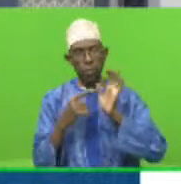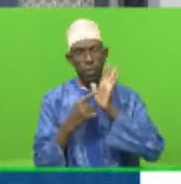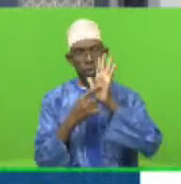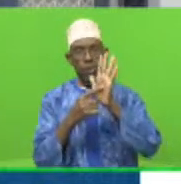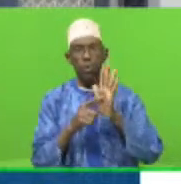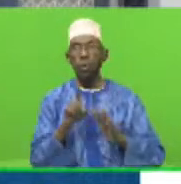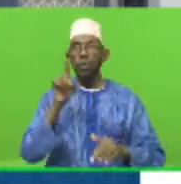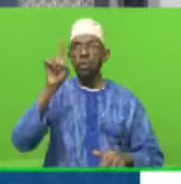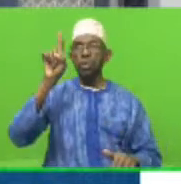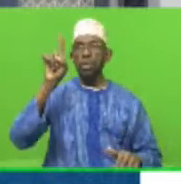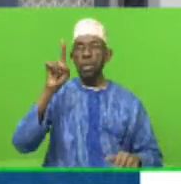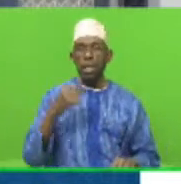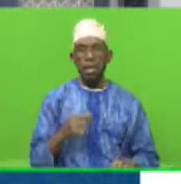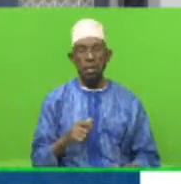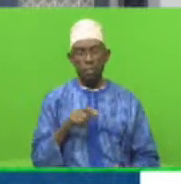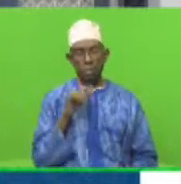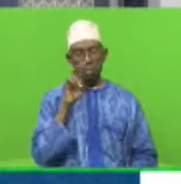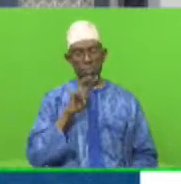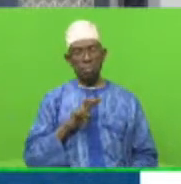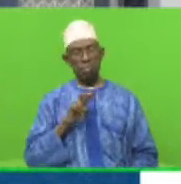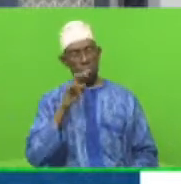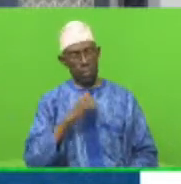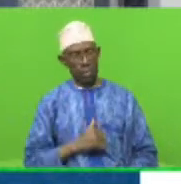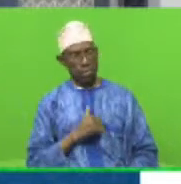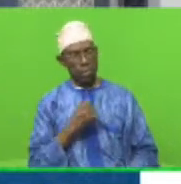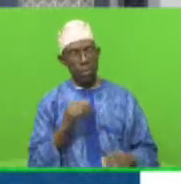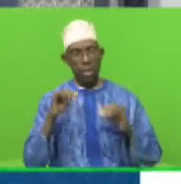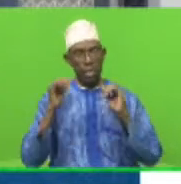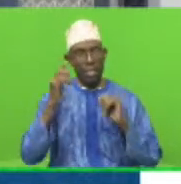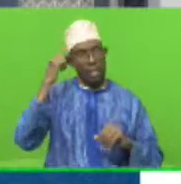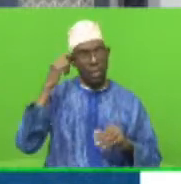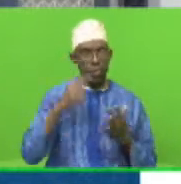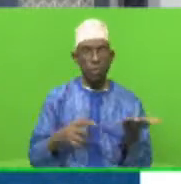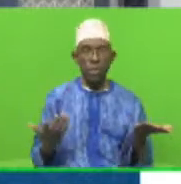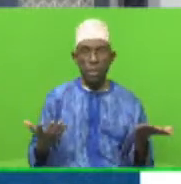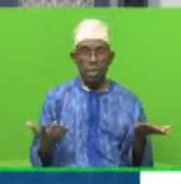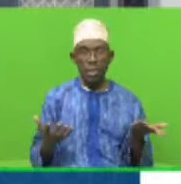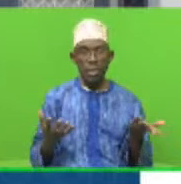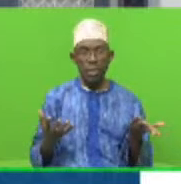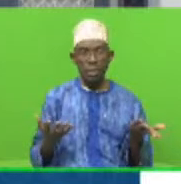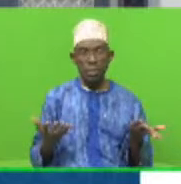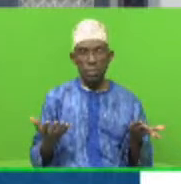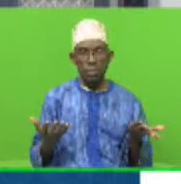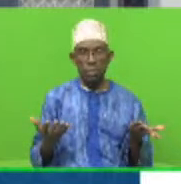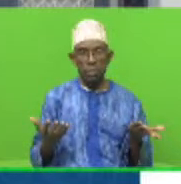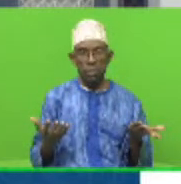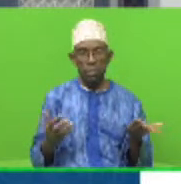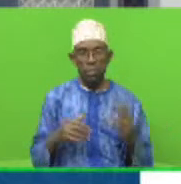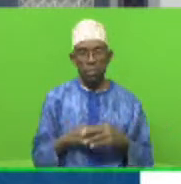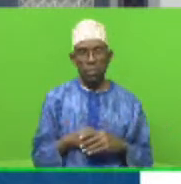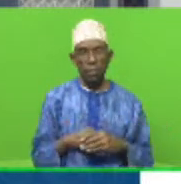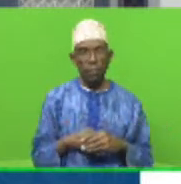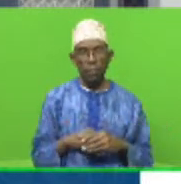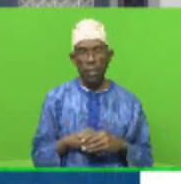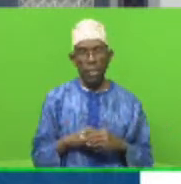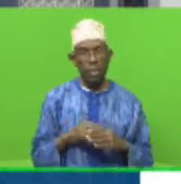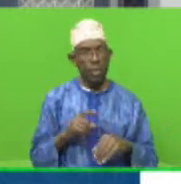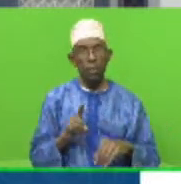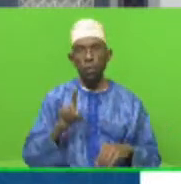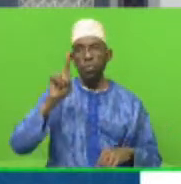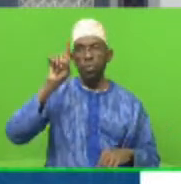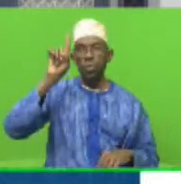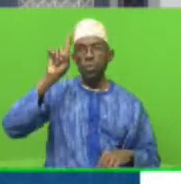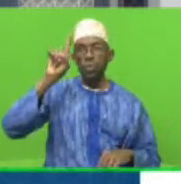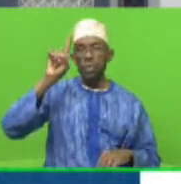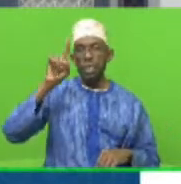Allah subhanahu wa ta'ala arrogance, what do you expect? Many a times, because Allah